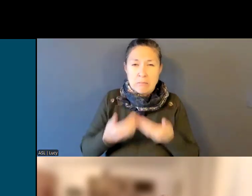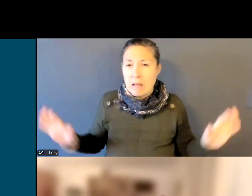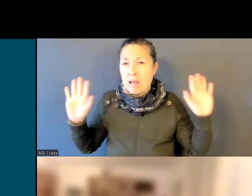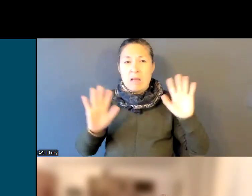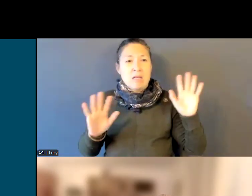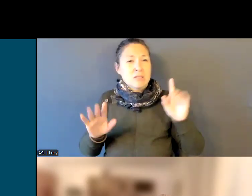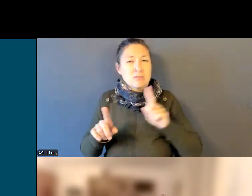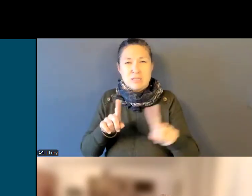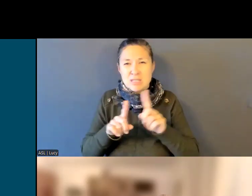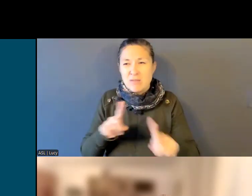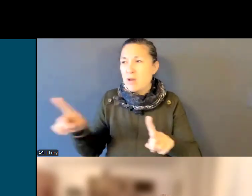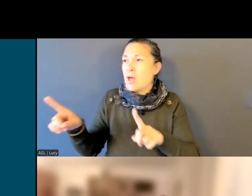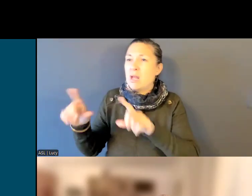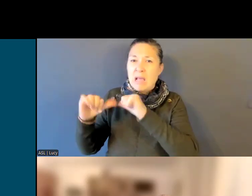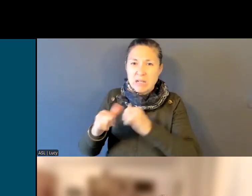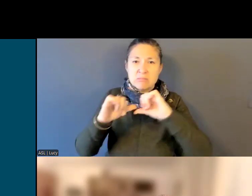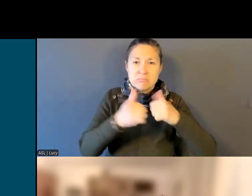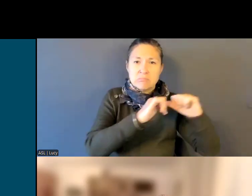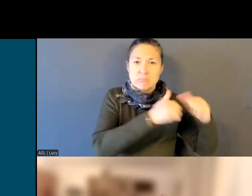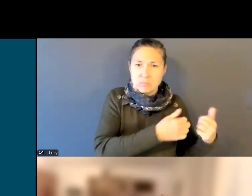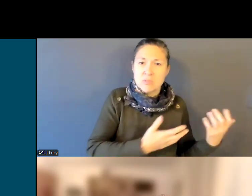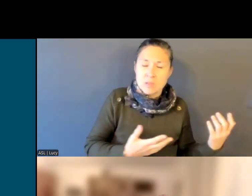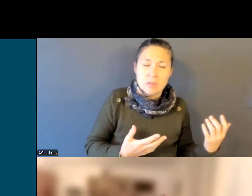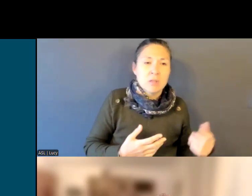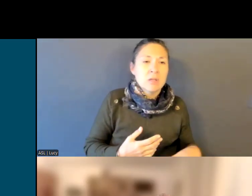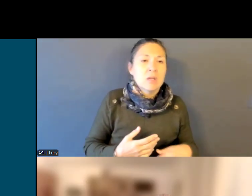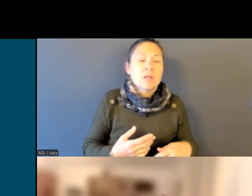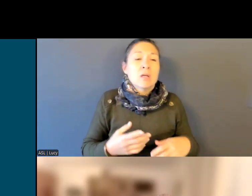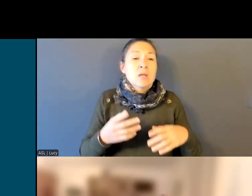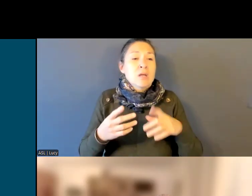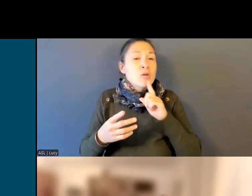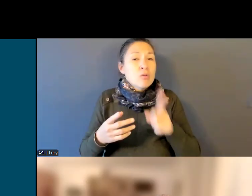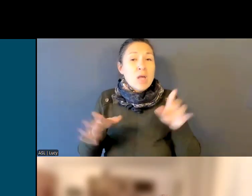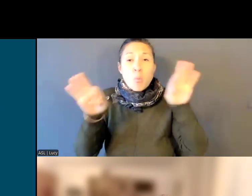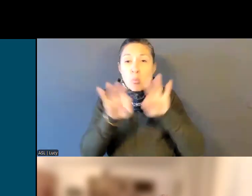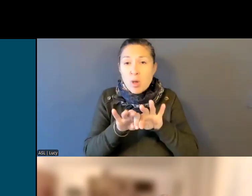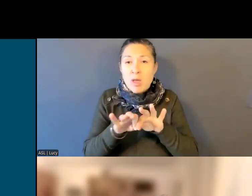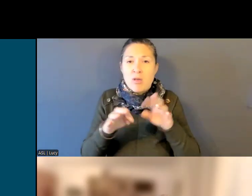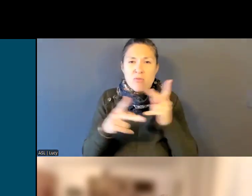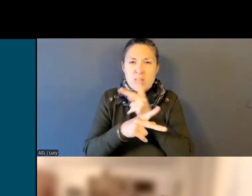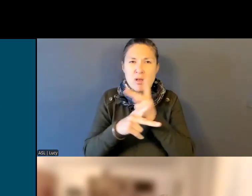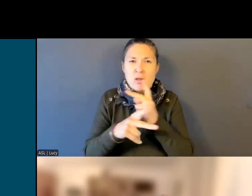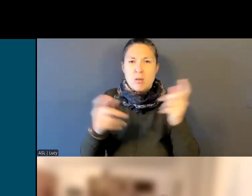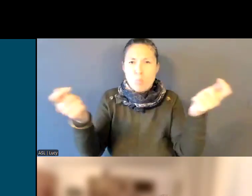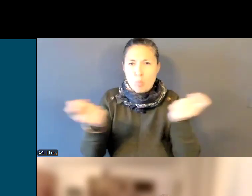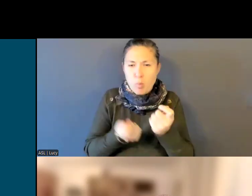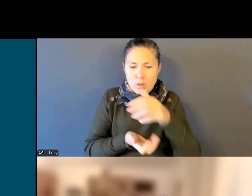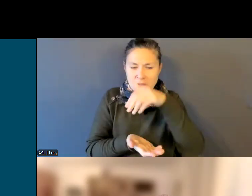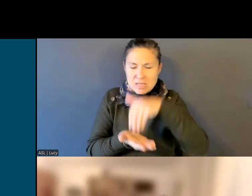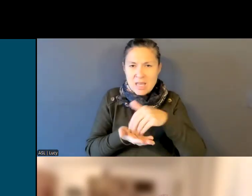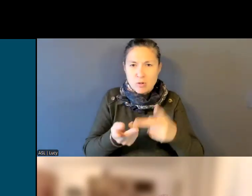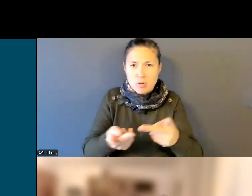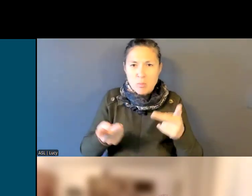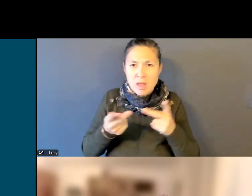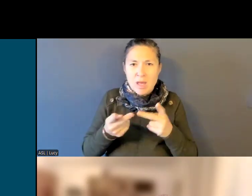silos. And I think that, what's important is to both figure out how to centralize so that we avoid all of the duplication